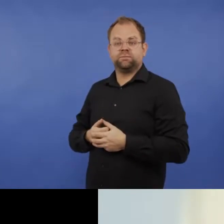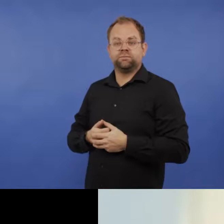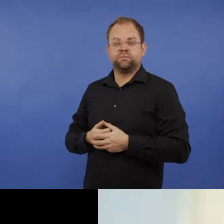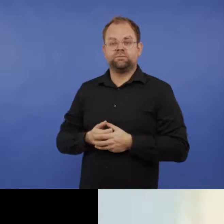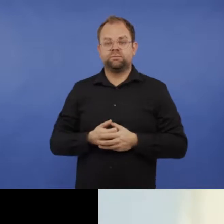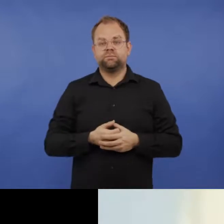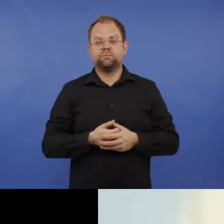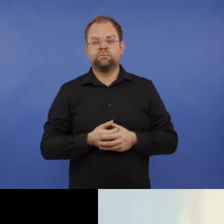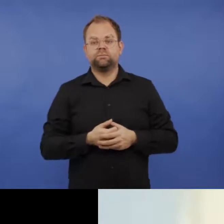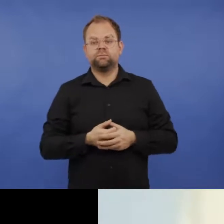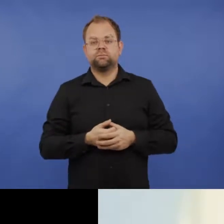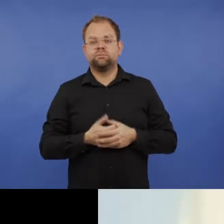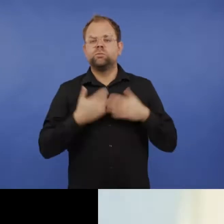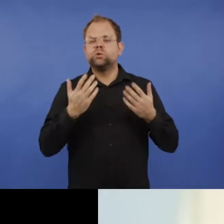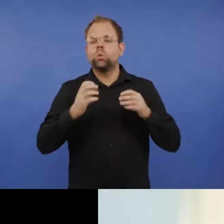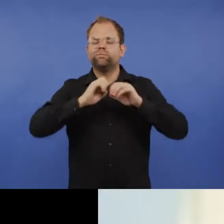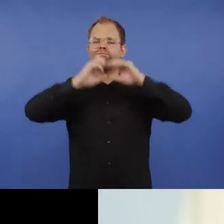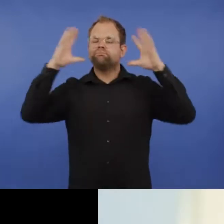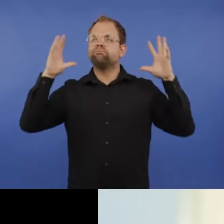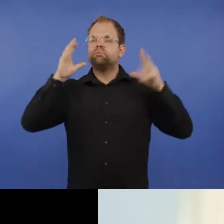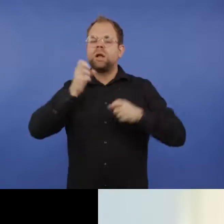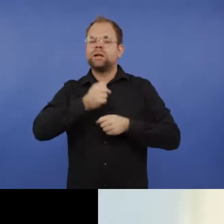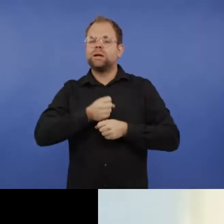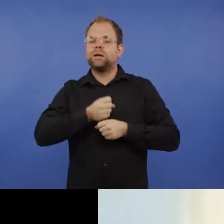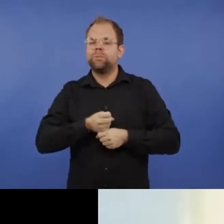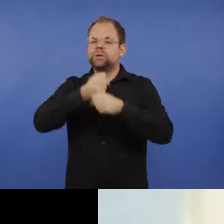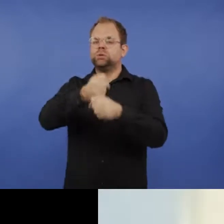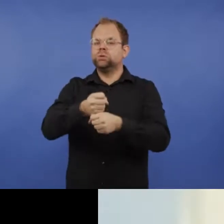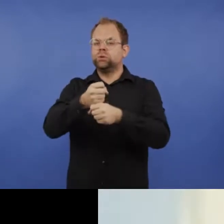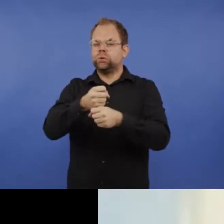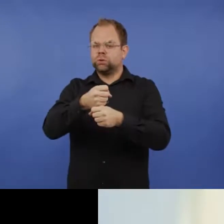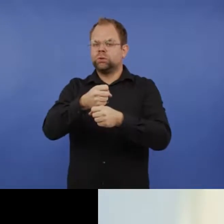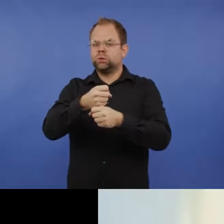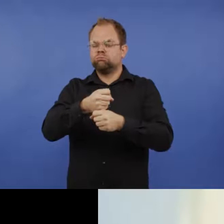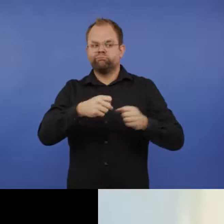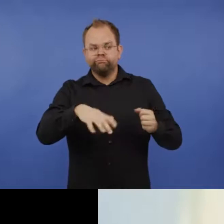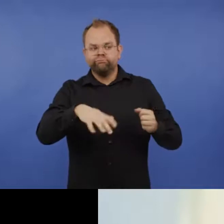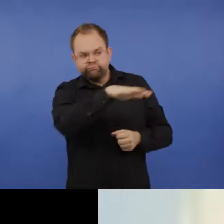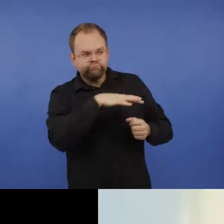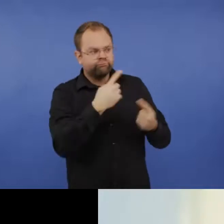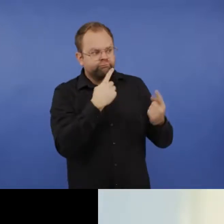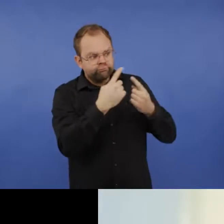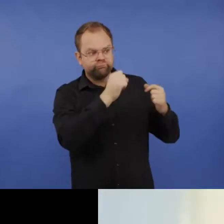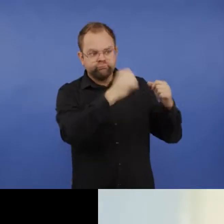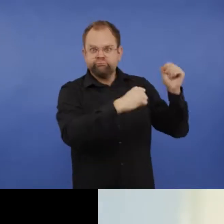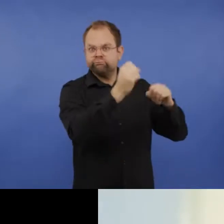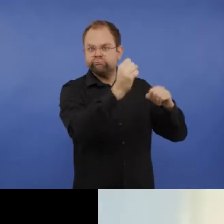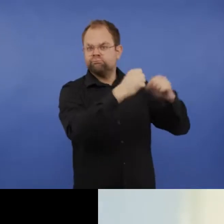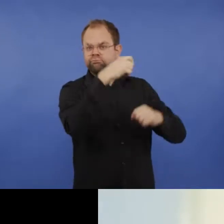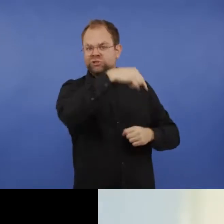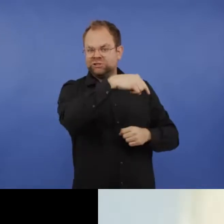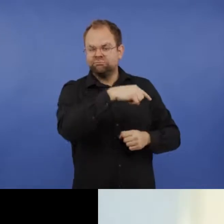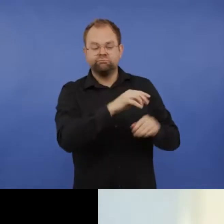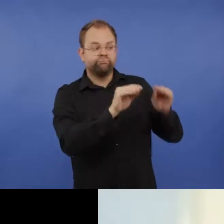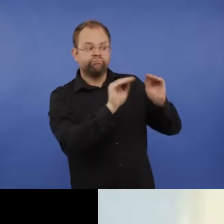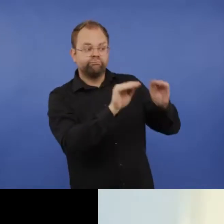It's not necessarily capacity building about international law, although that will come.